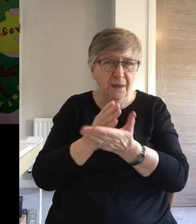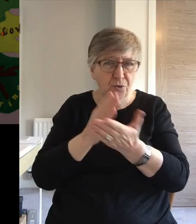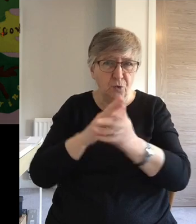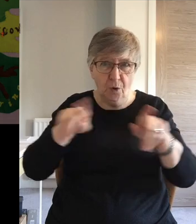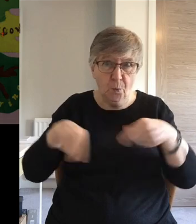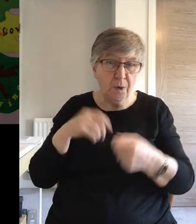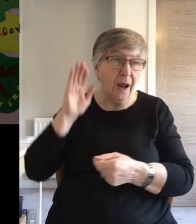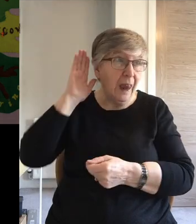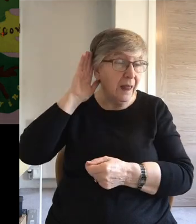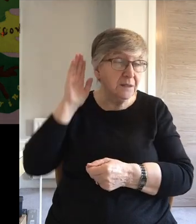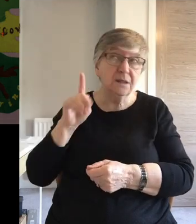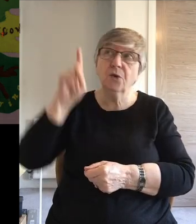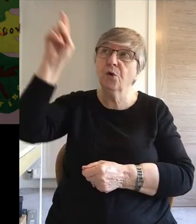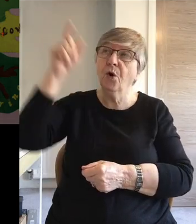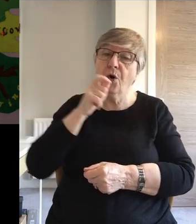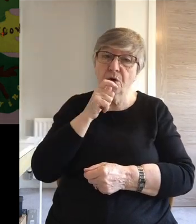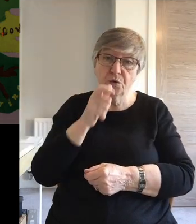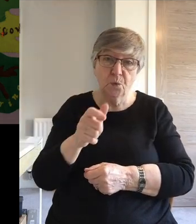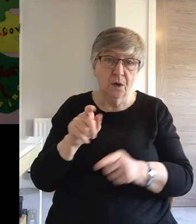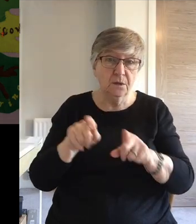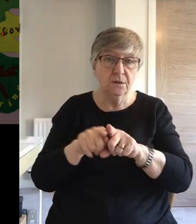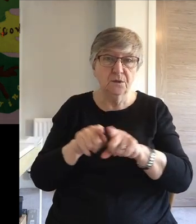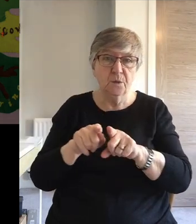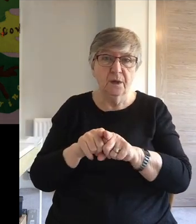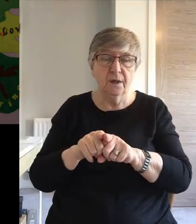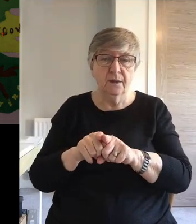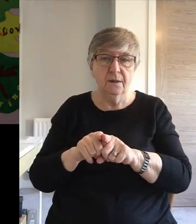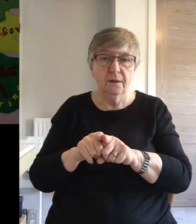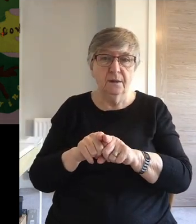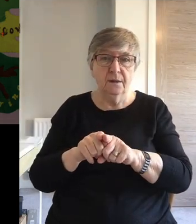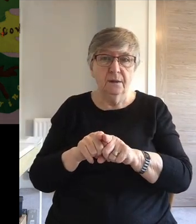to and listening out for the word of the Lord